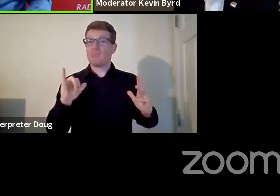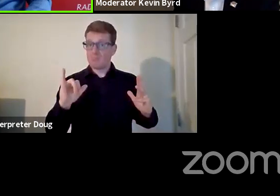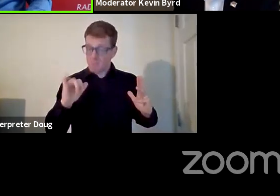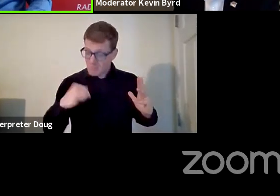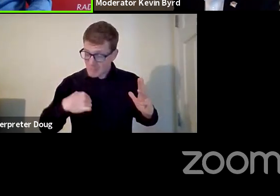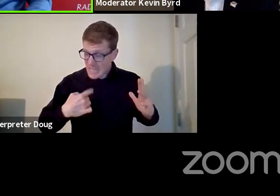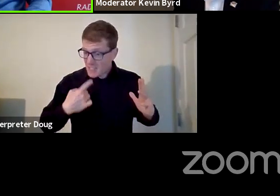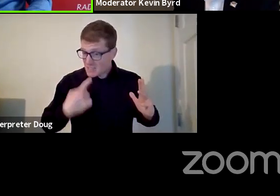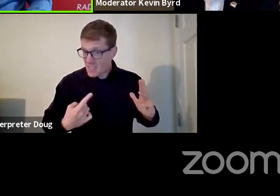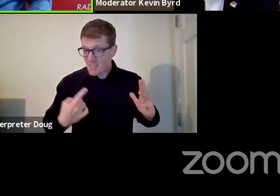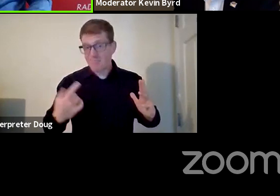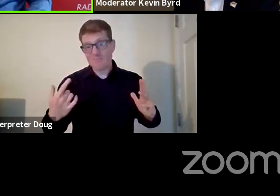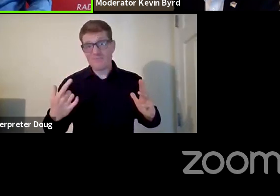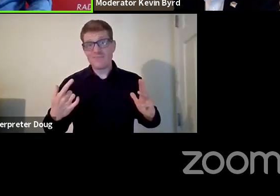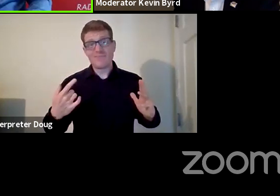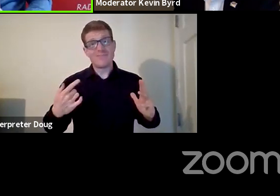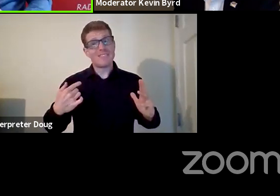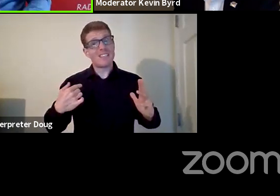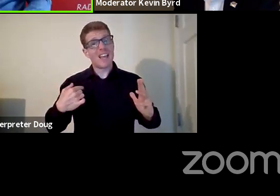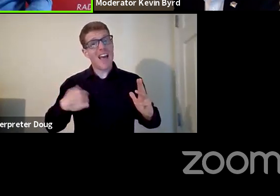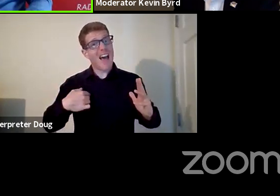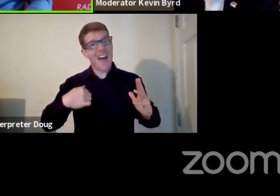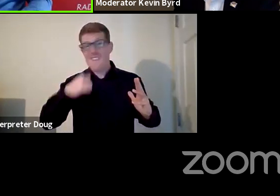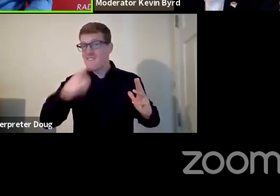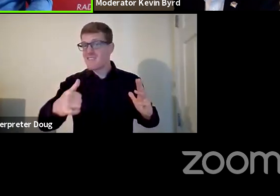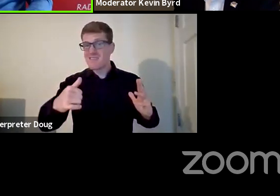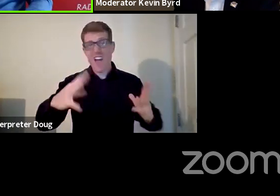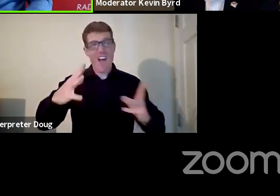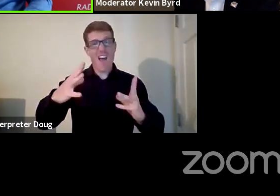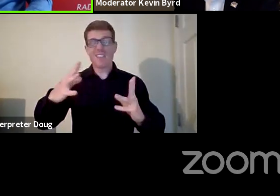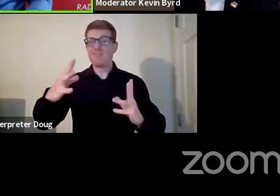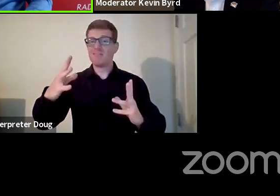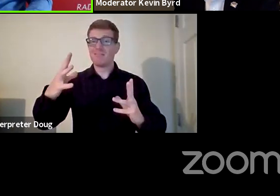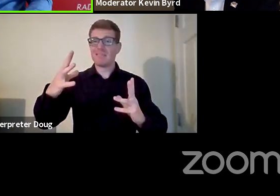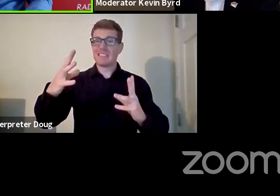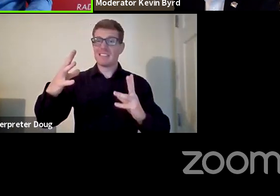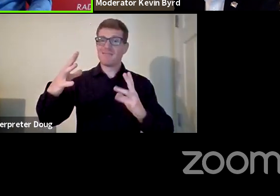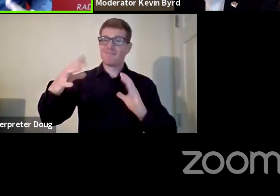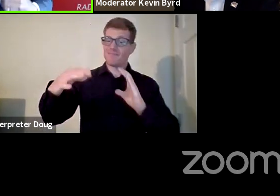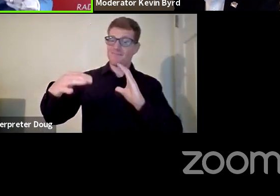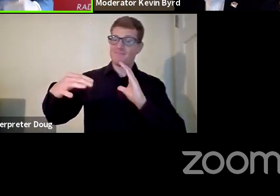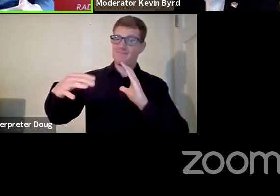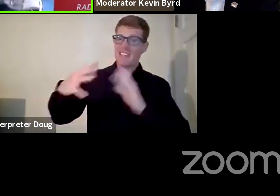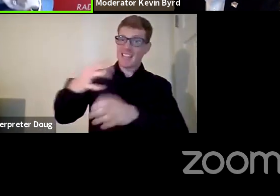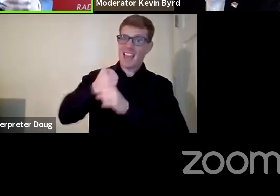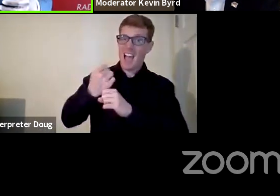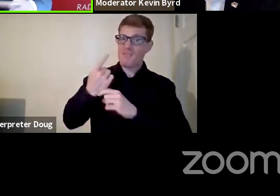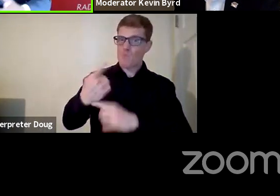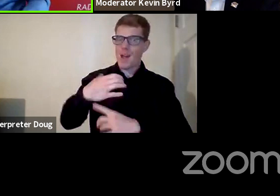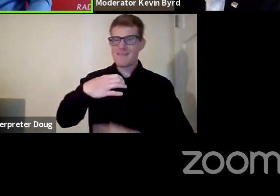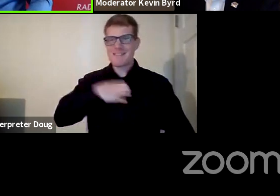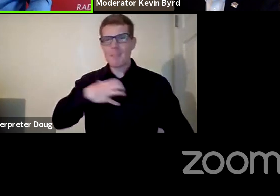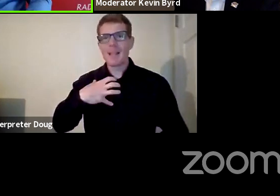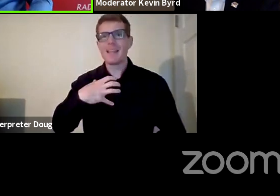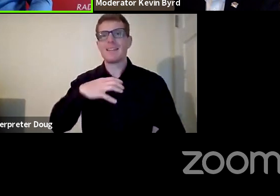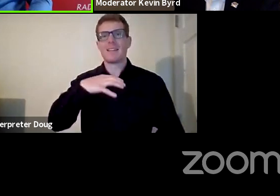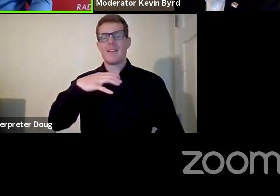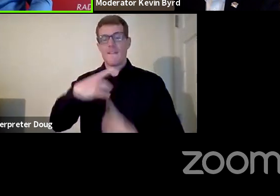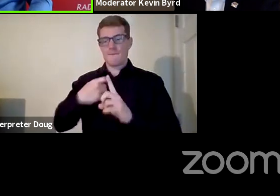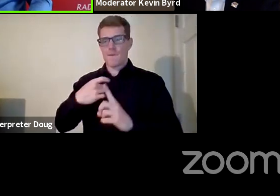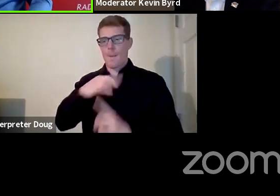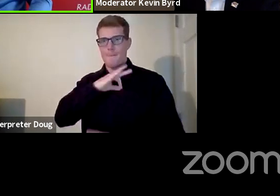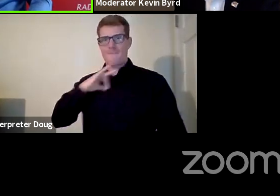day, I've still not received one complaint from a faculty member about what we've had to do in terms of going